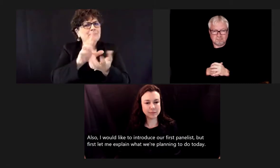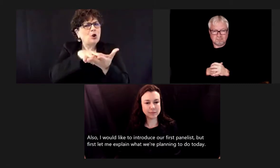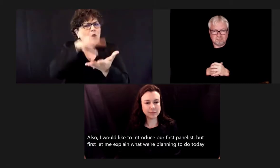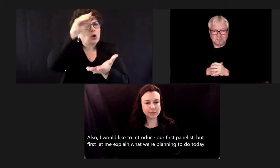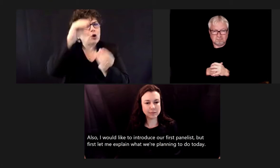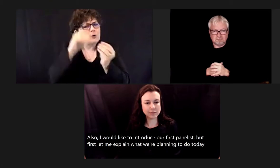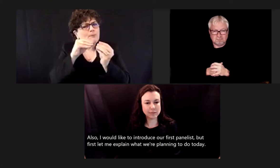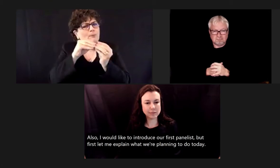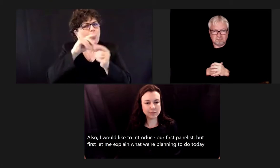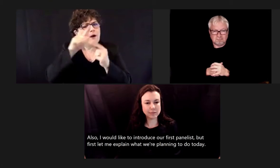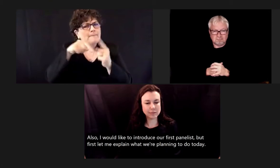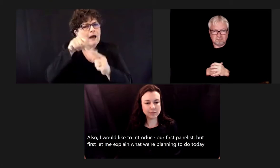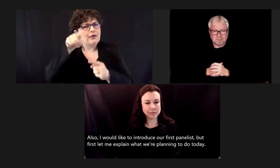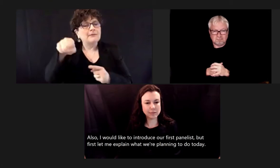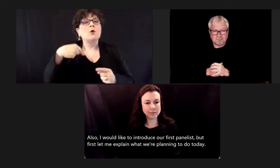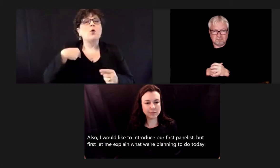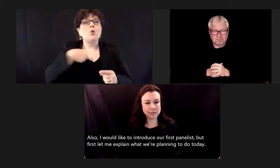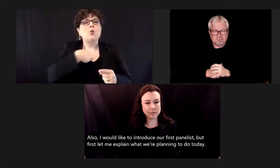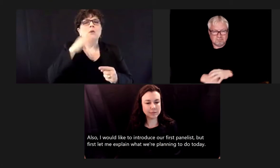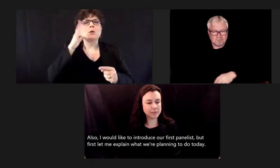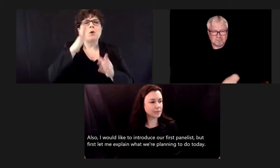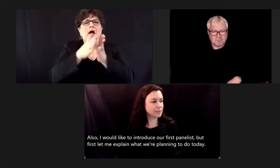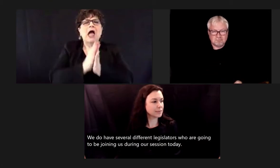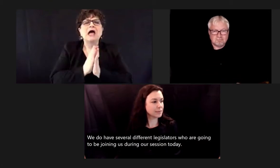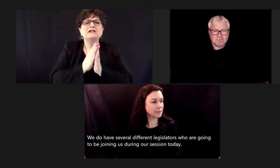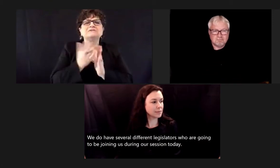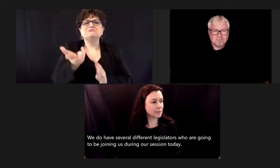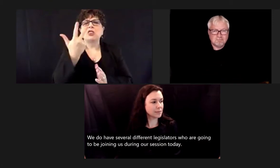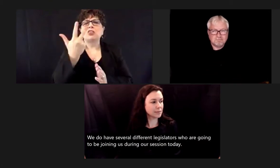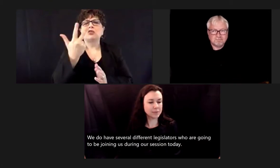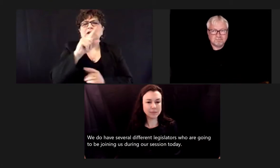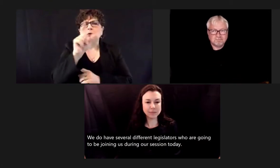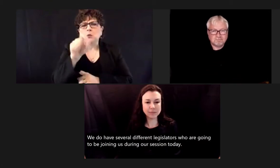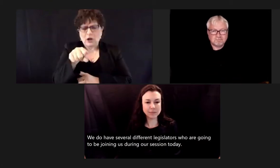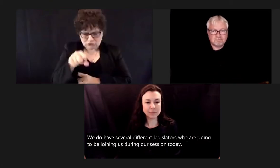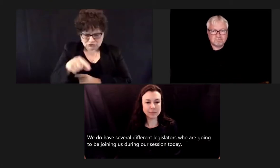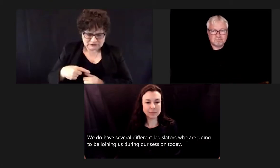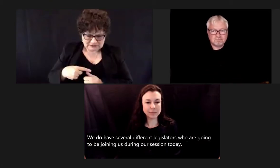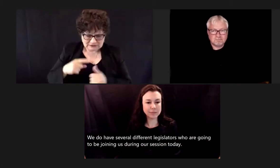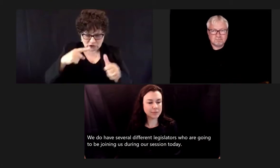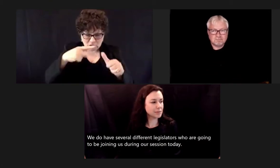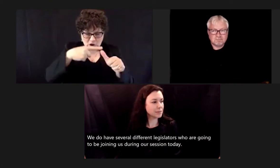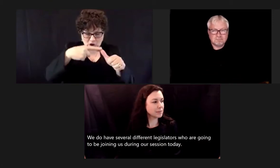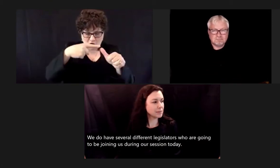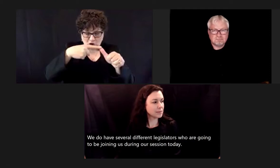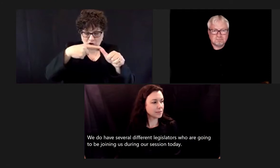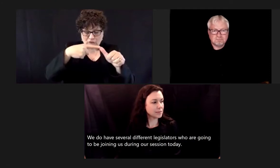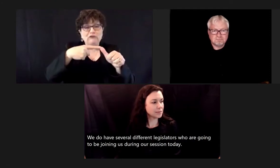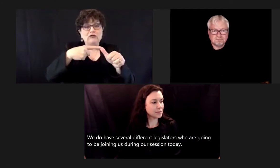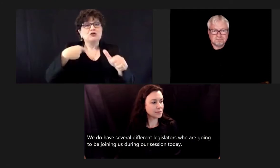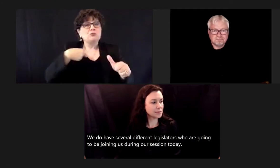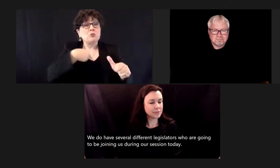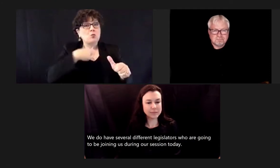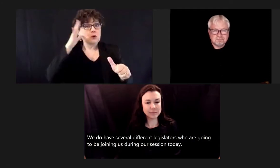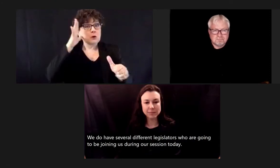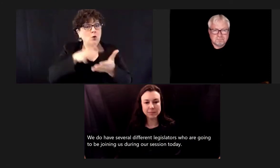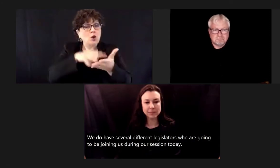today, and we would like to have this opportunity to learn more about them and ask them 3